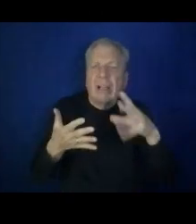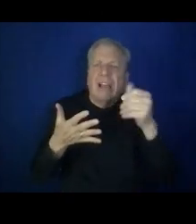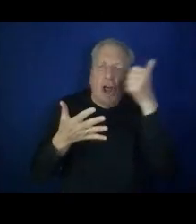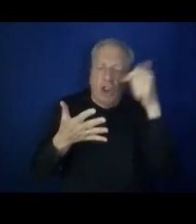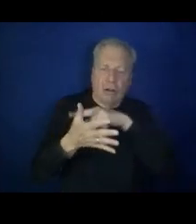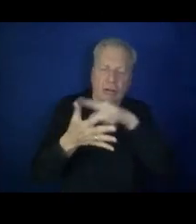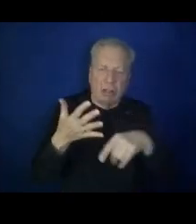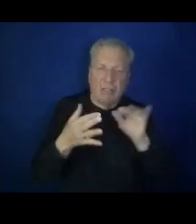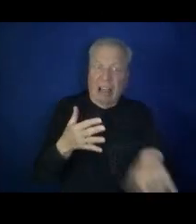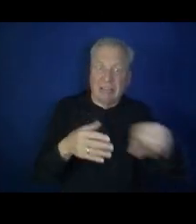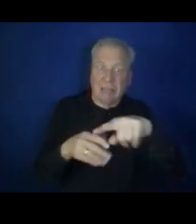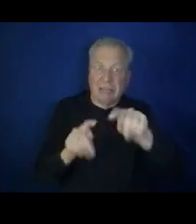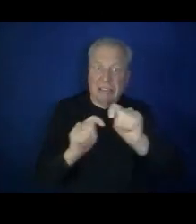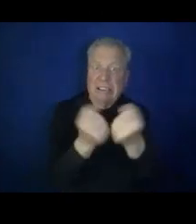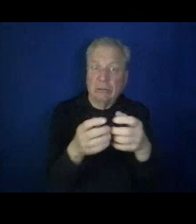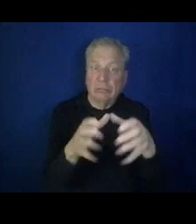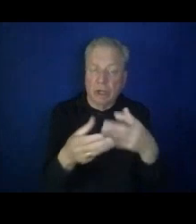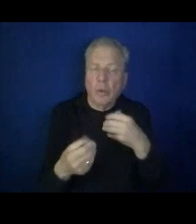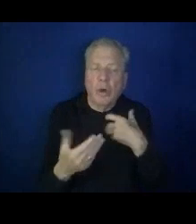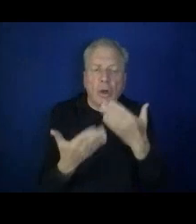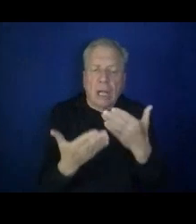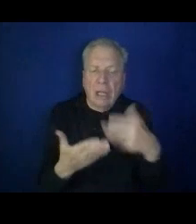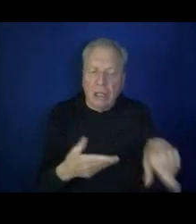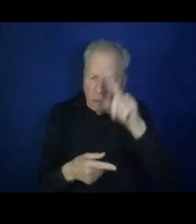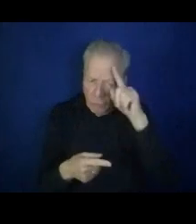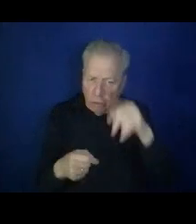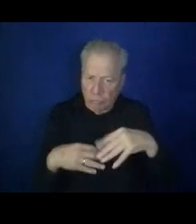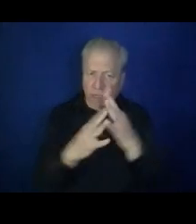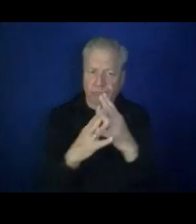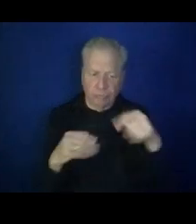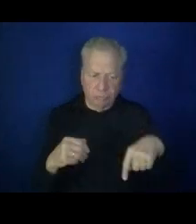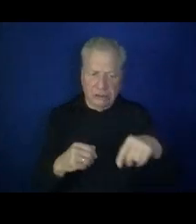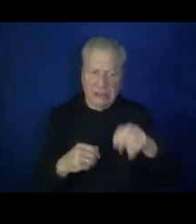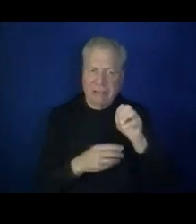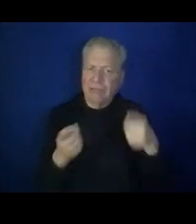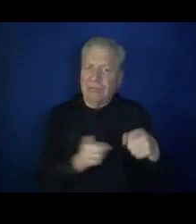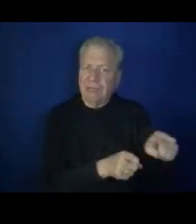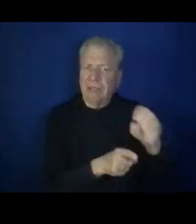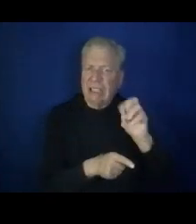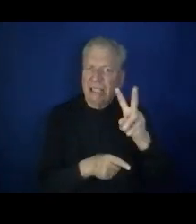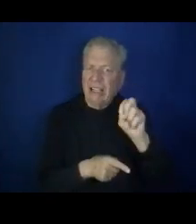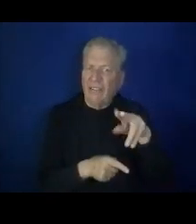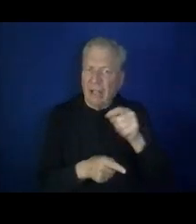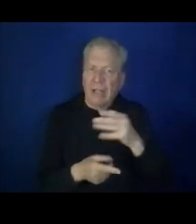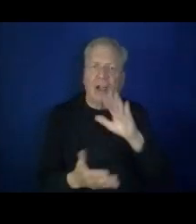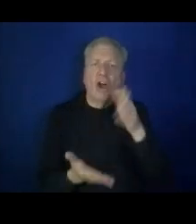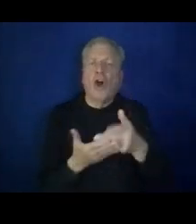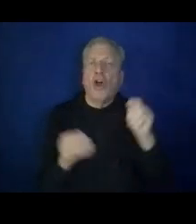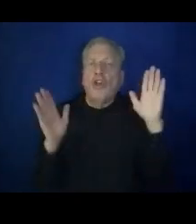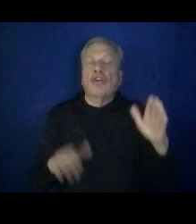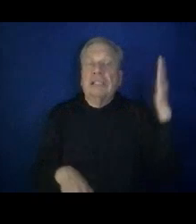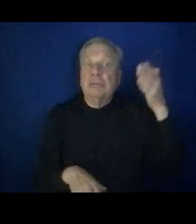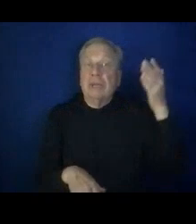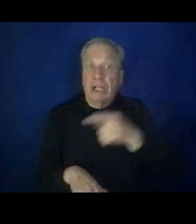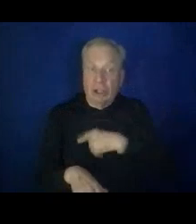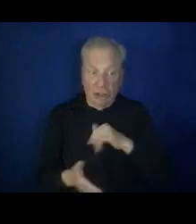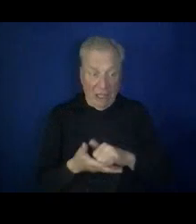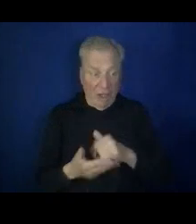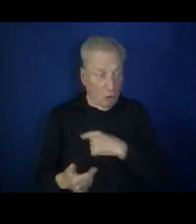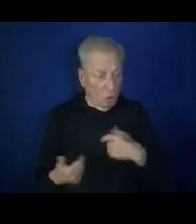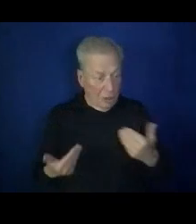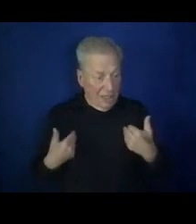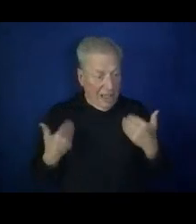of their team. I wanted to thank them for organizing this event, for bringing all these great speakers that we have here today, and